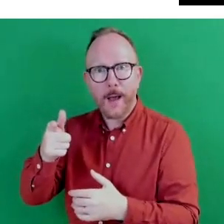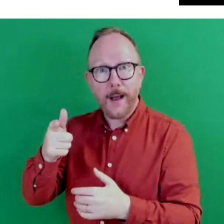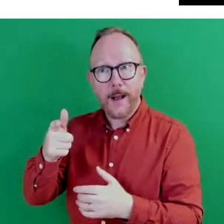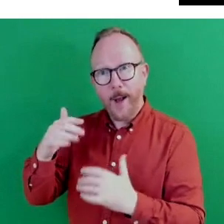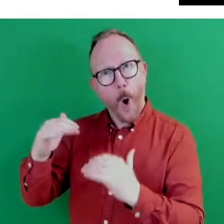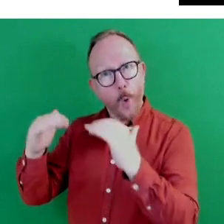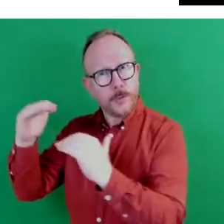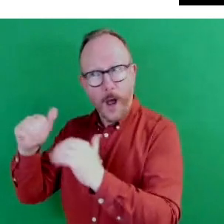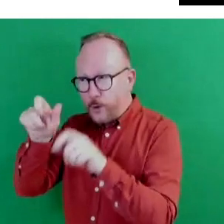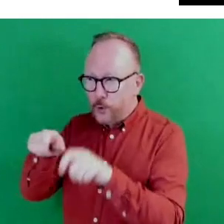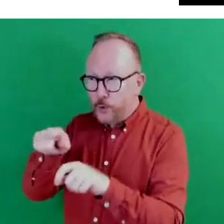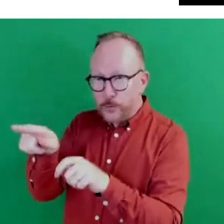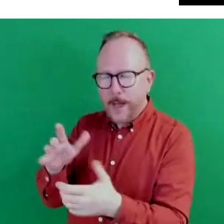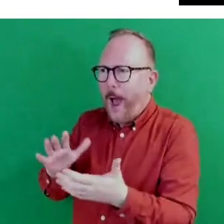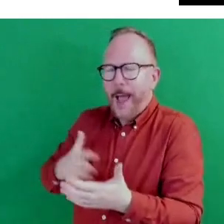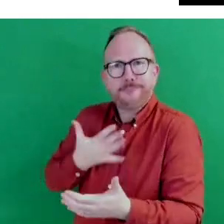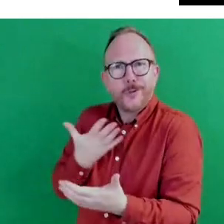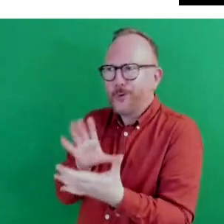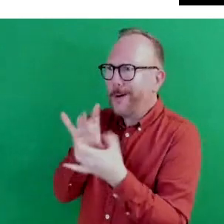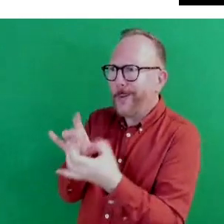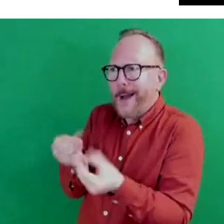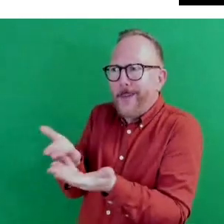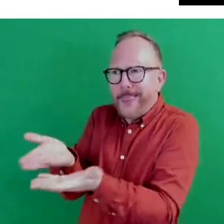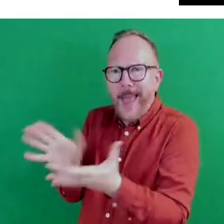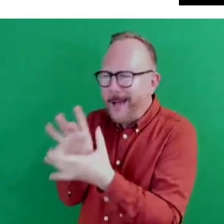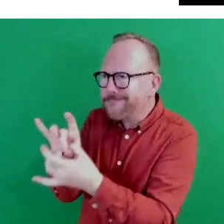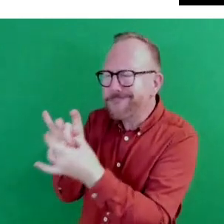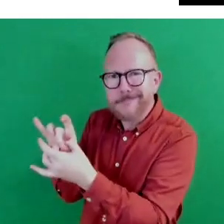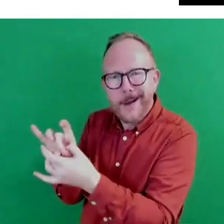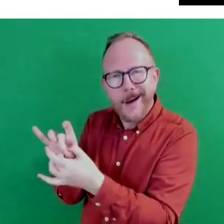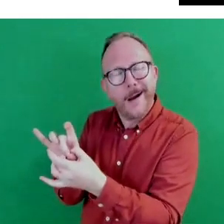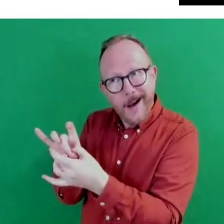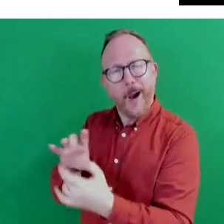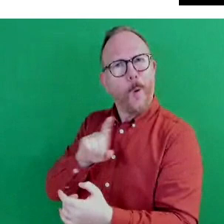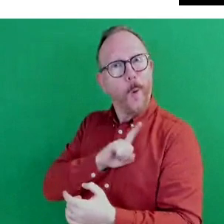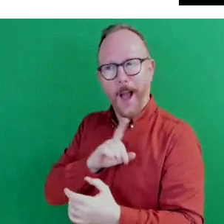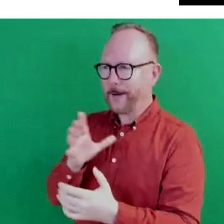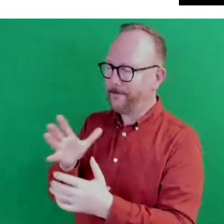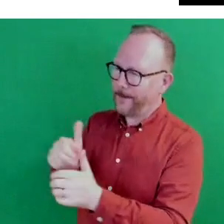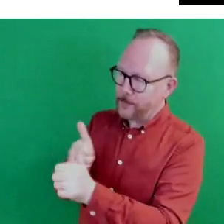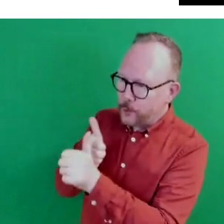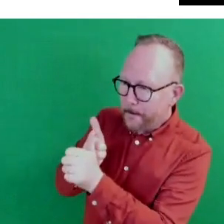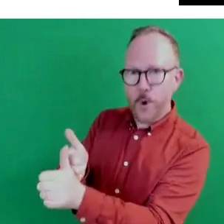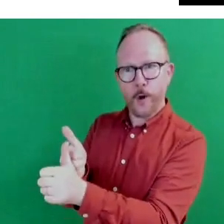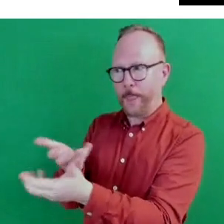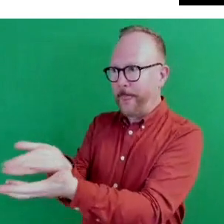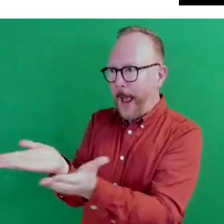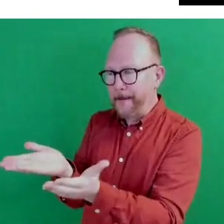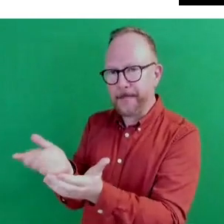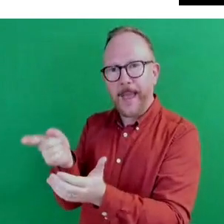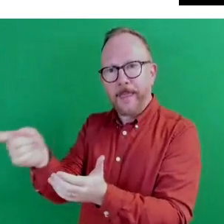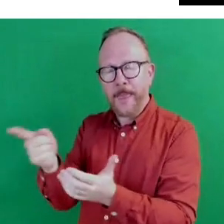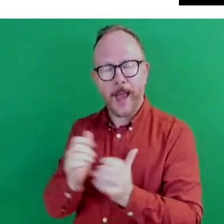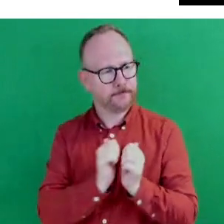students, because I feel that I'm really supporting them and they can be really invested in the support that we give. And I